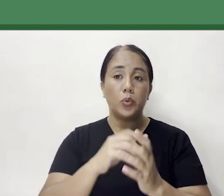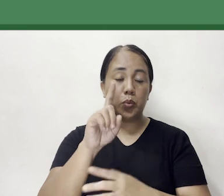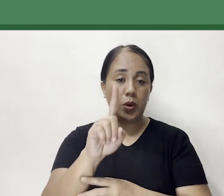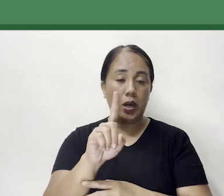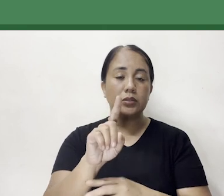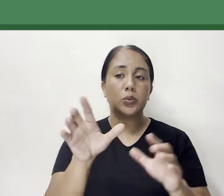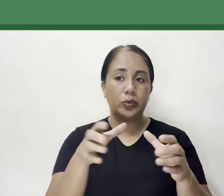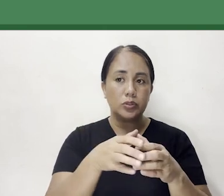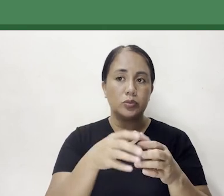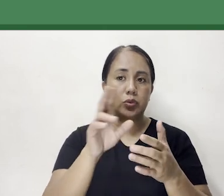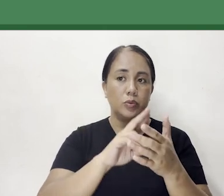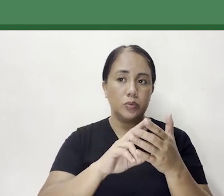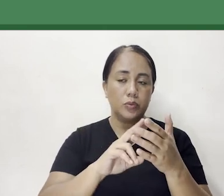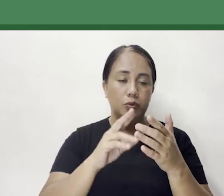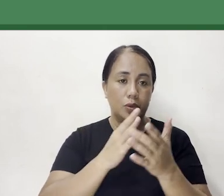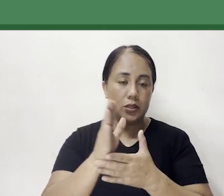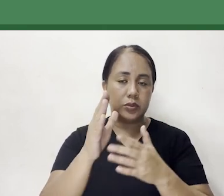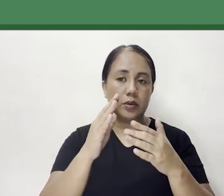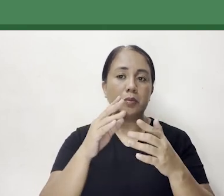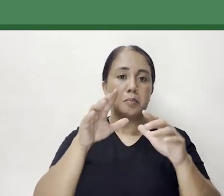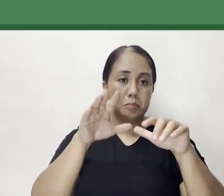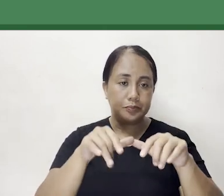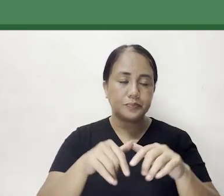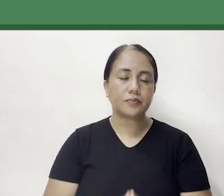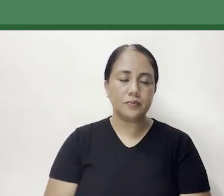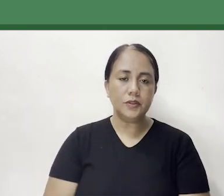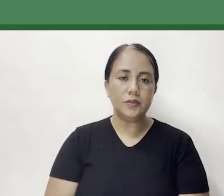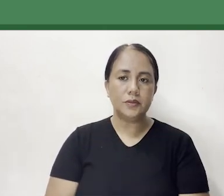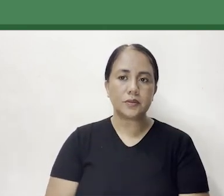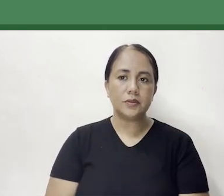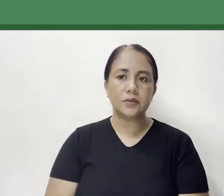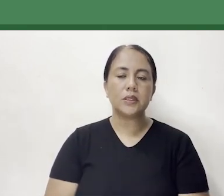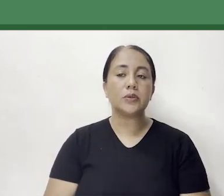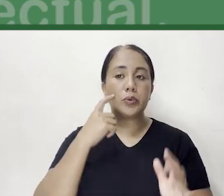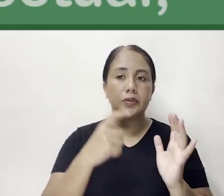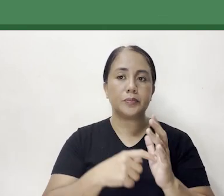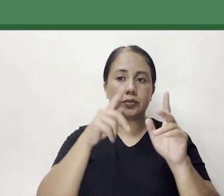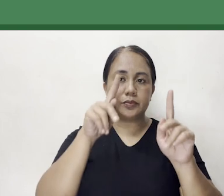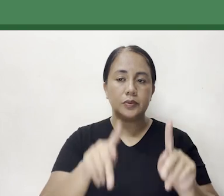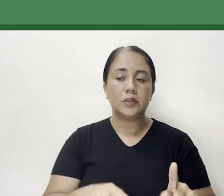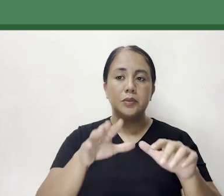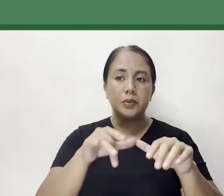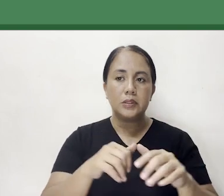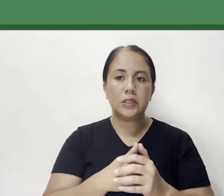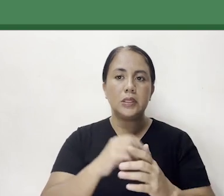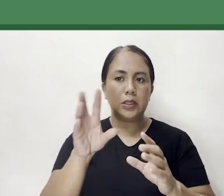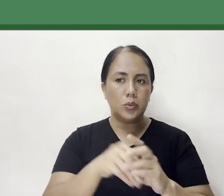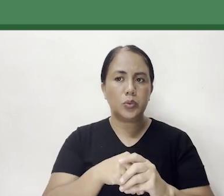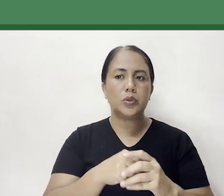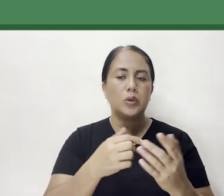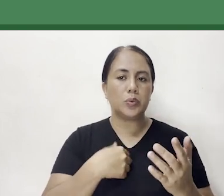Disability Article 1 of the Convention on the Rights of Persons with Disabilities recognizes persons